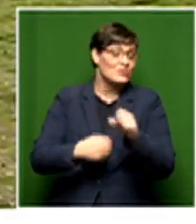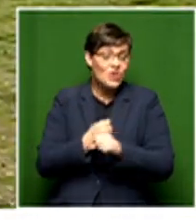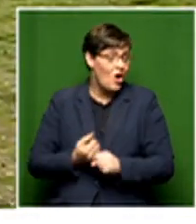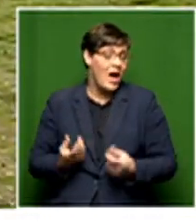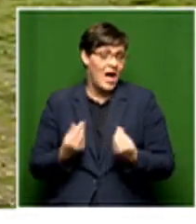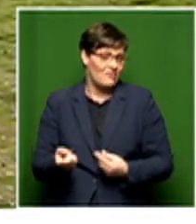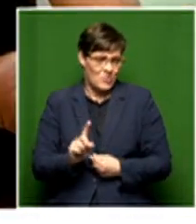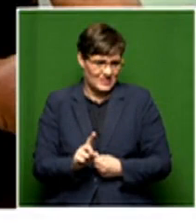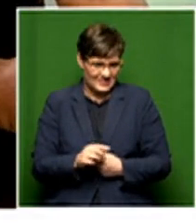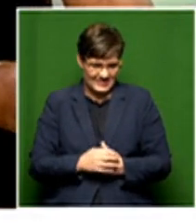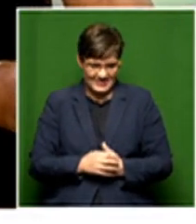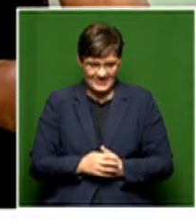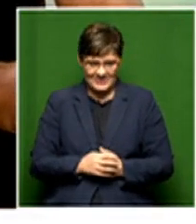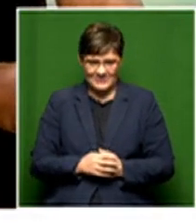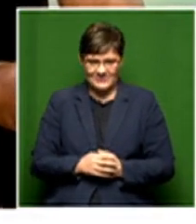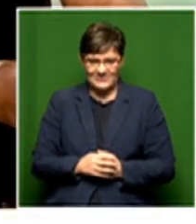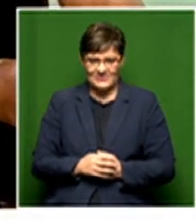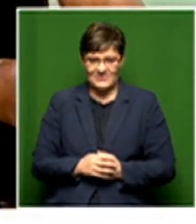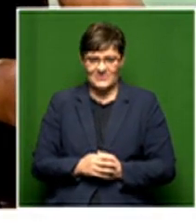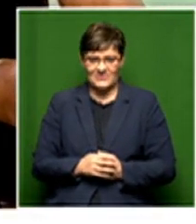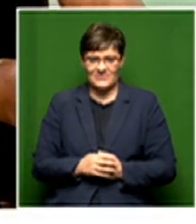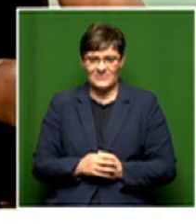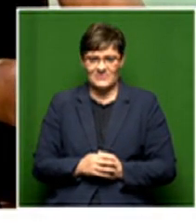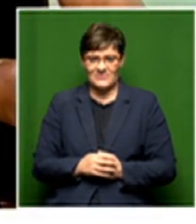store. Musa Mkaliphi for Morning Live.